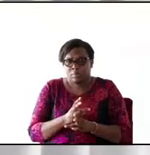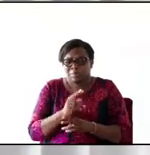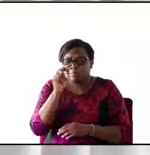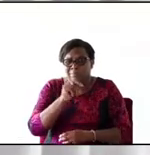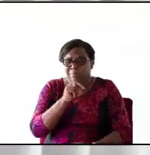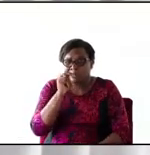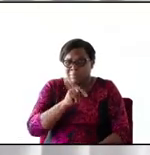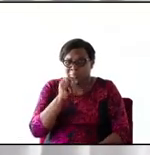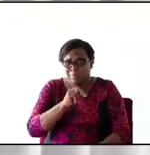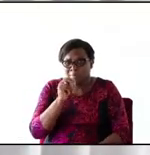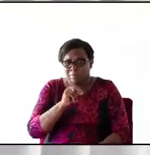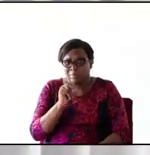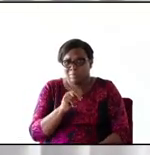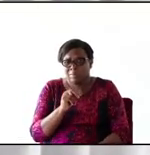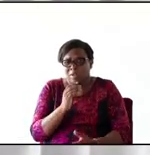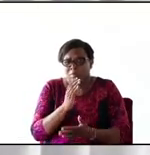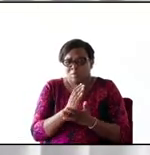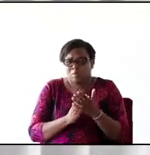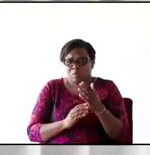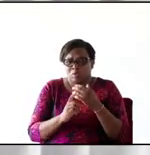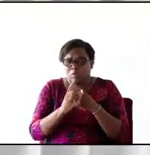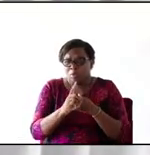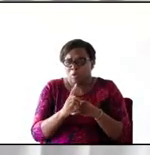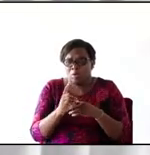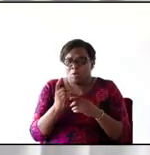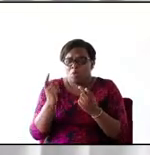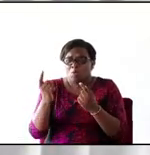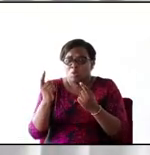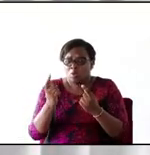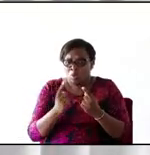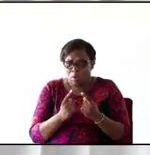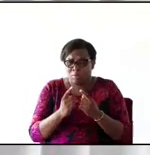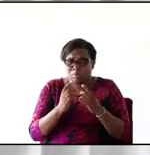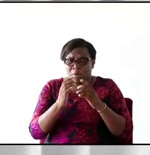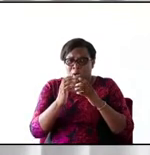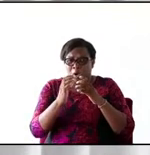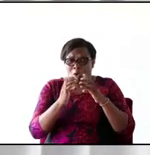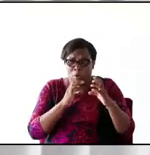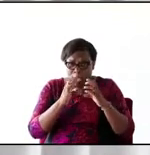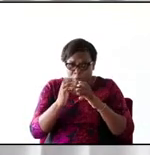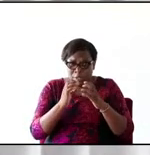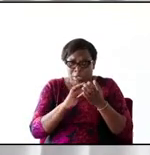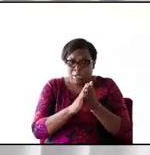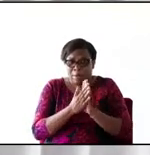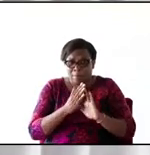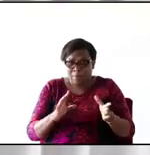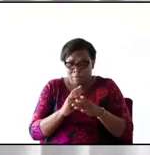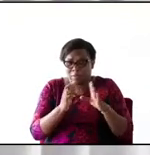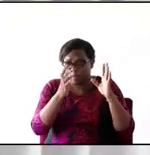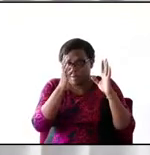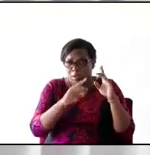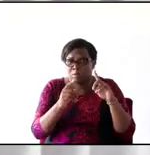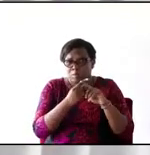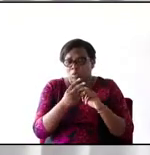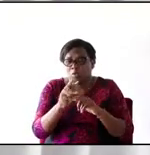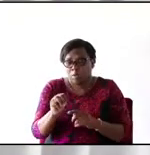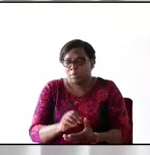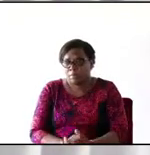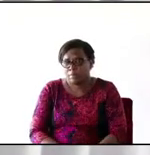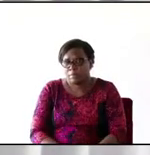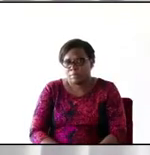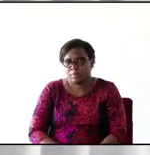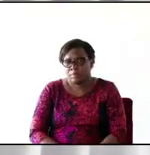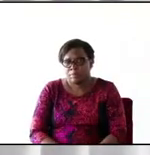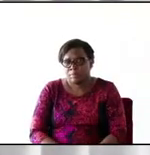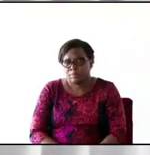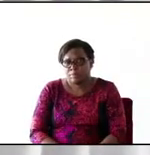need of someone who will come and communicate the peace of God to them?